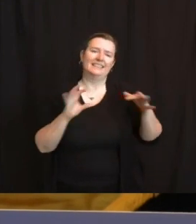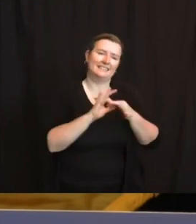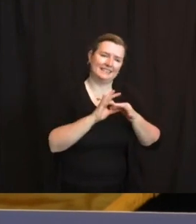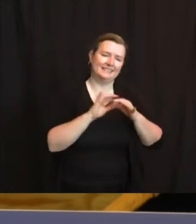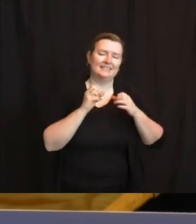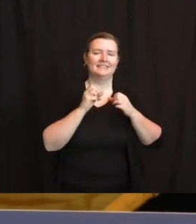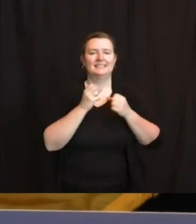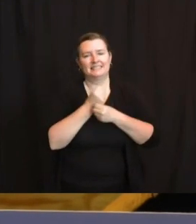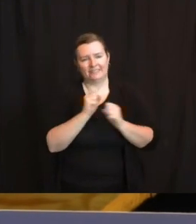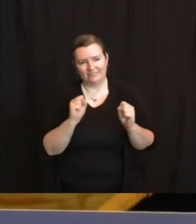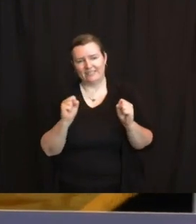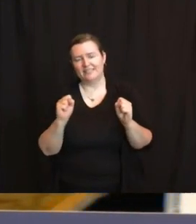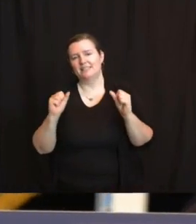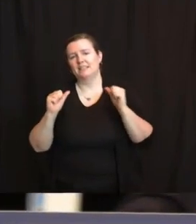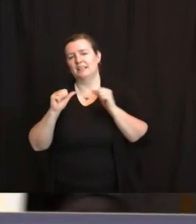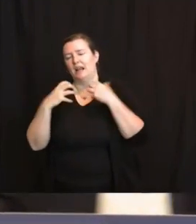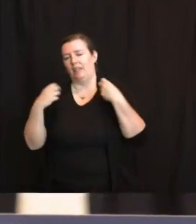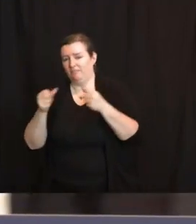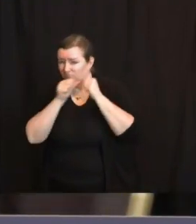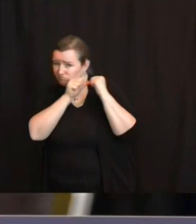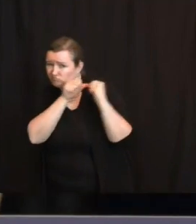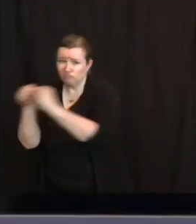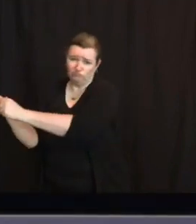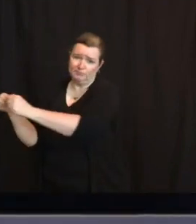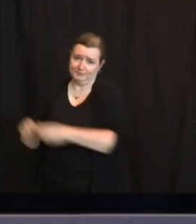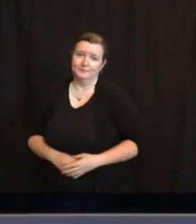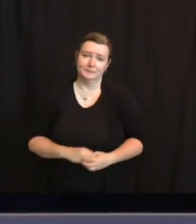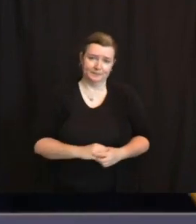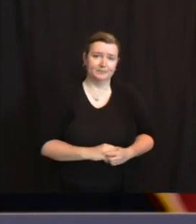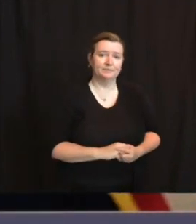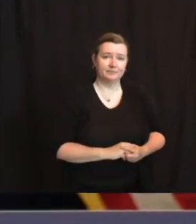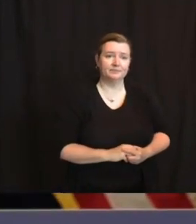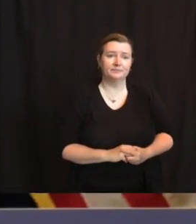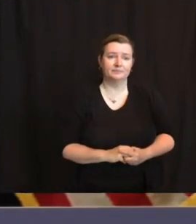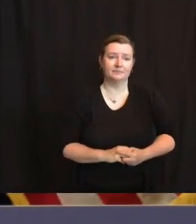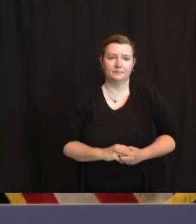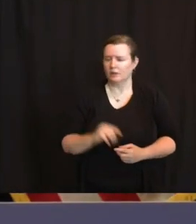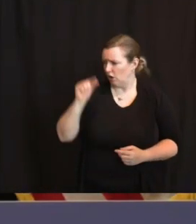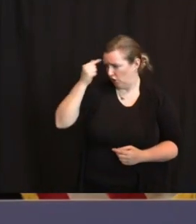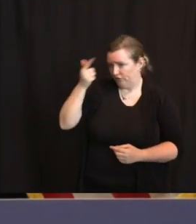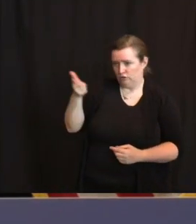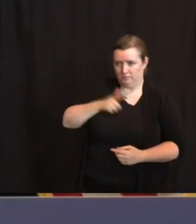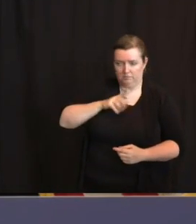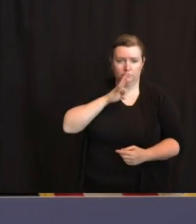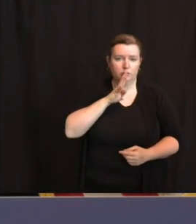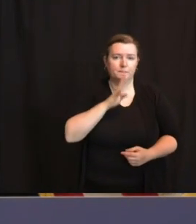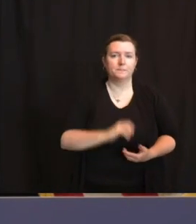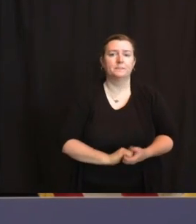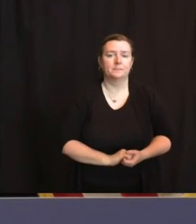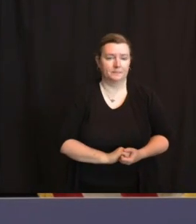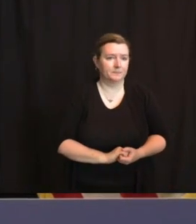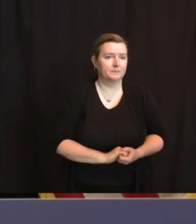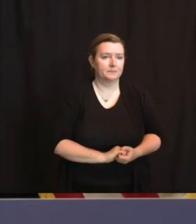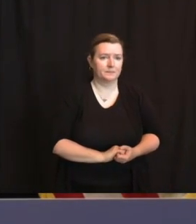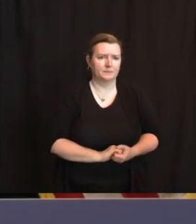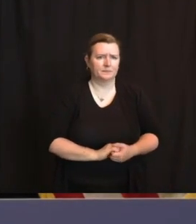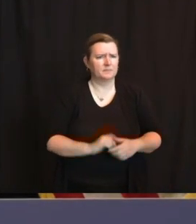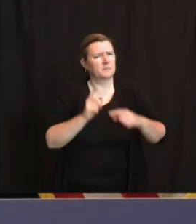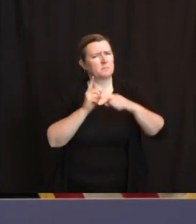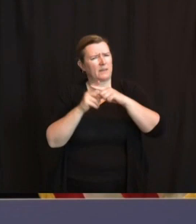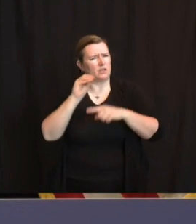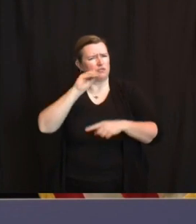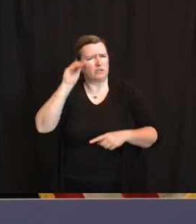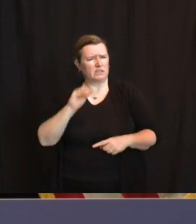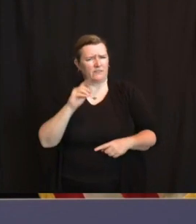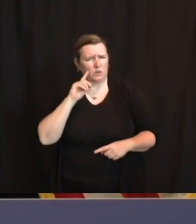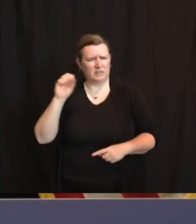Thank you. Judy, I want to say something about you in a second, but a couple of quick comments. The positivity rate in the South